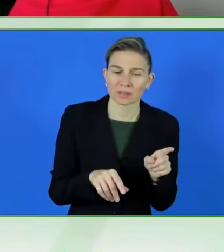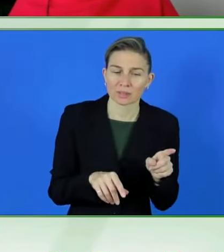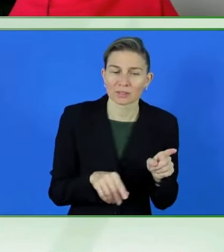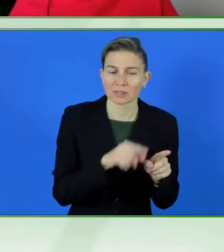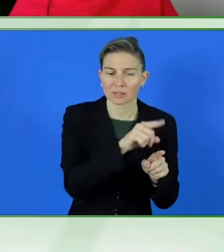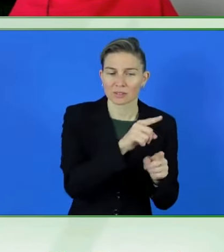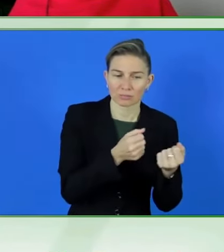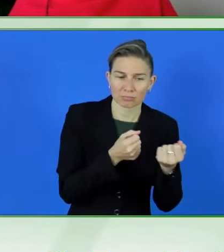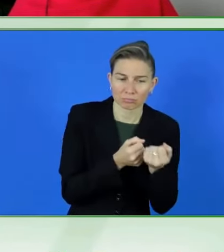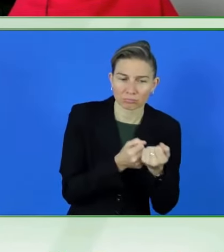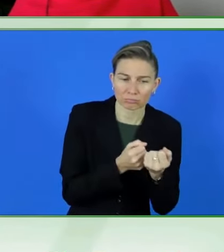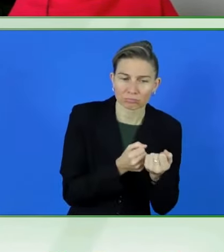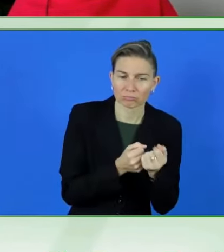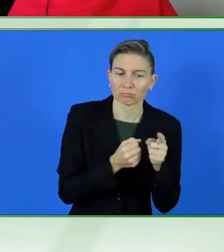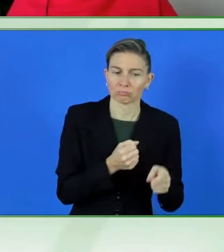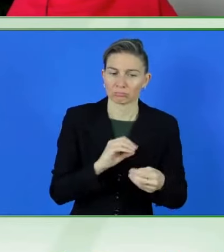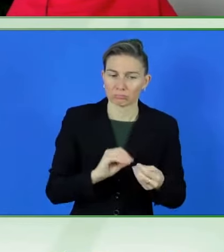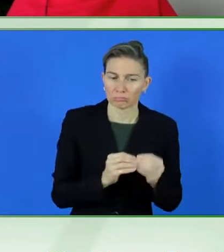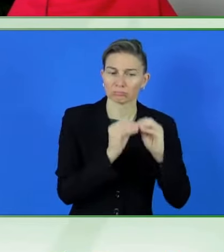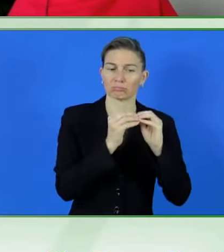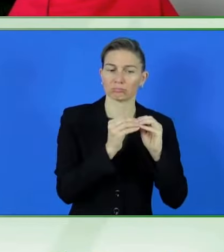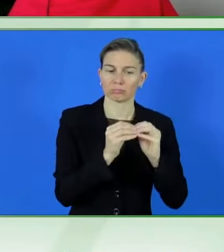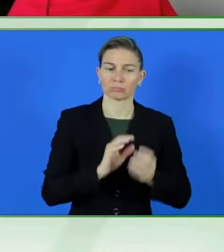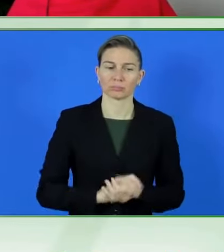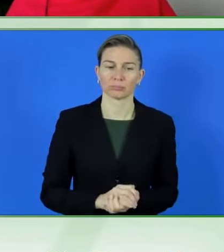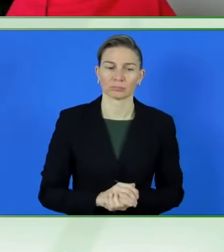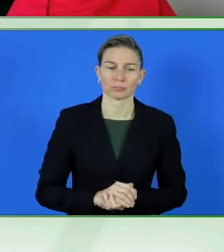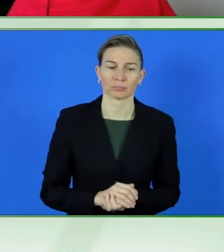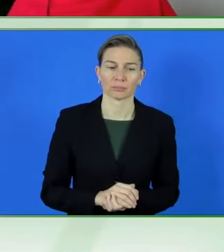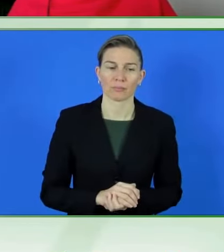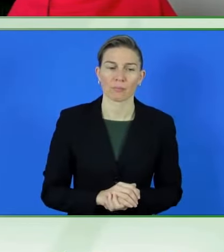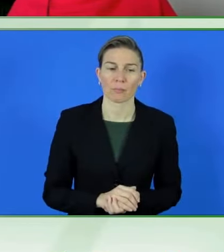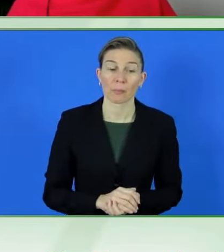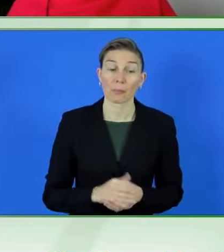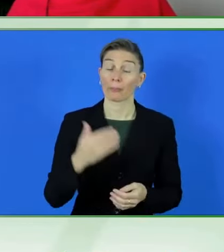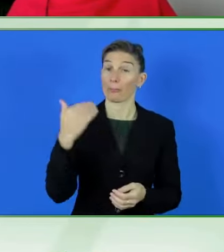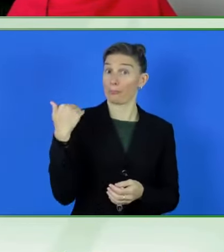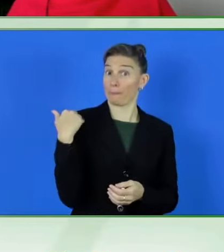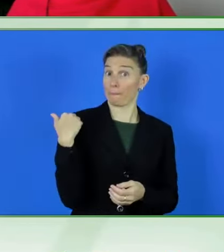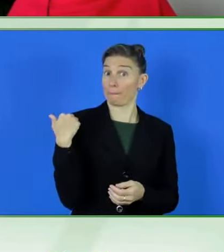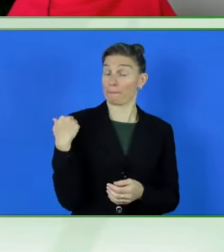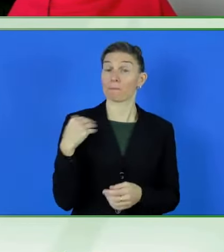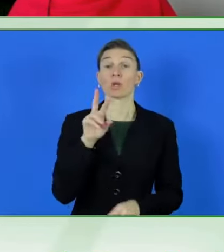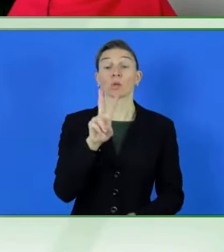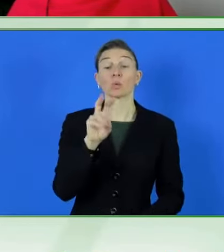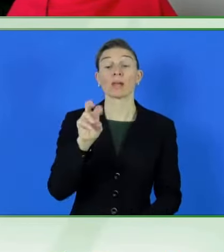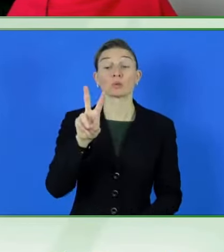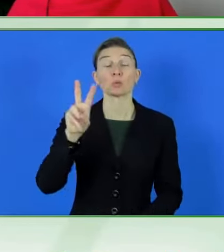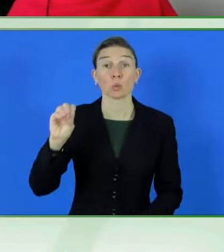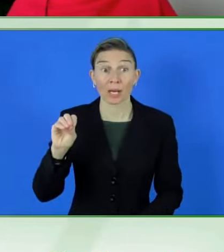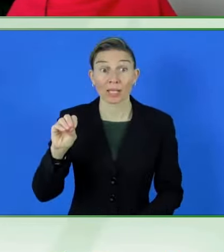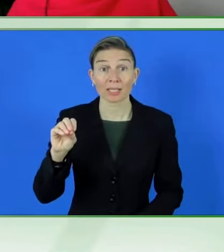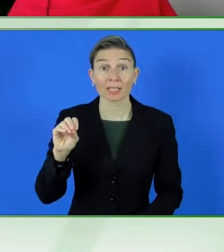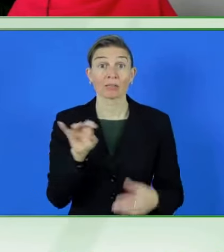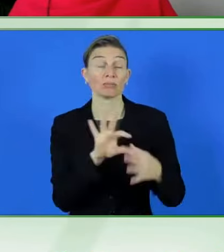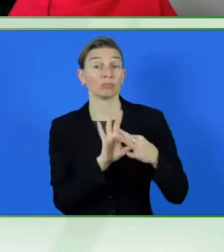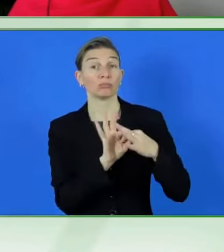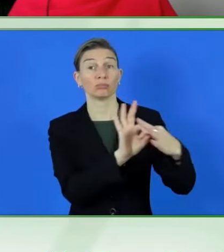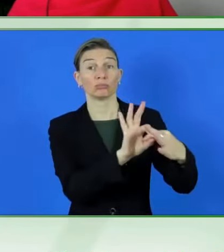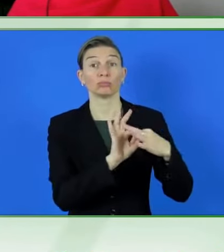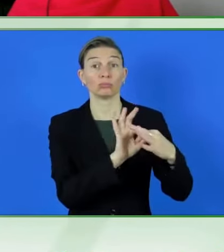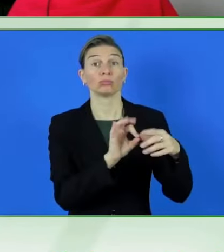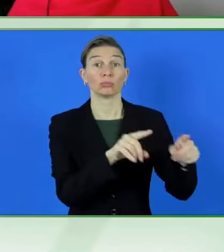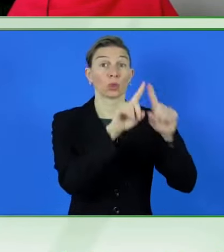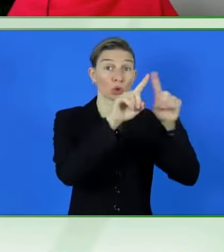In 2020, we upgraded our application in collaboration with the University of